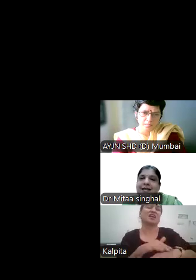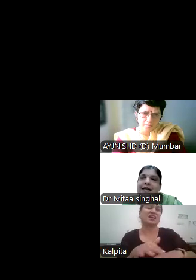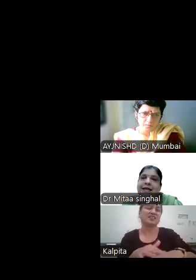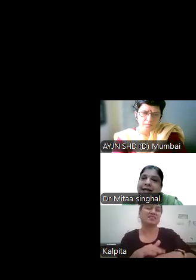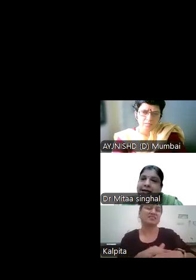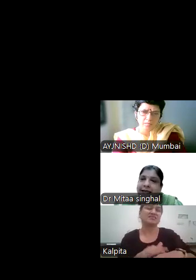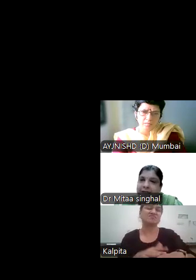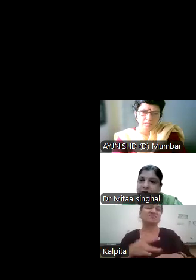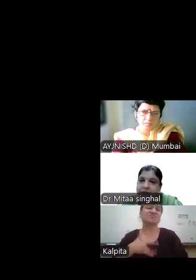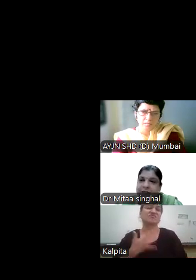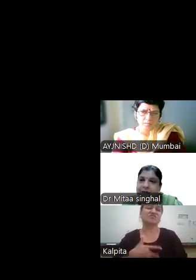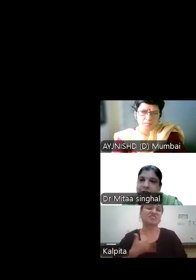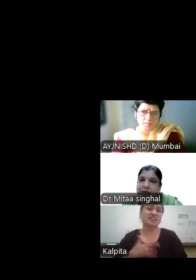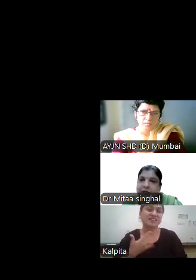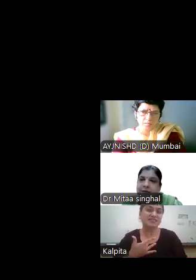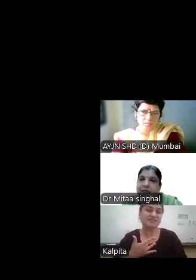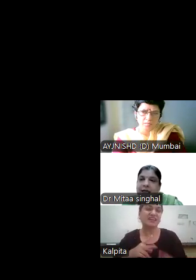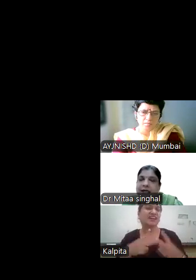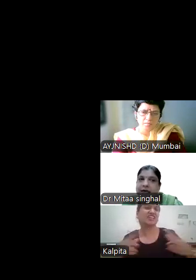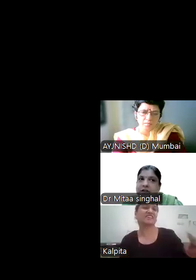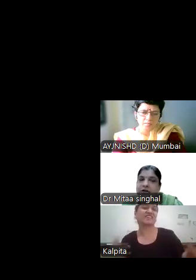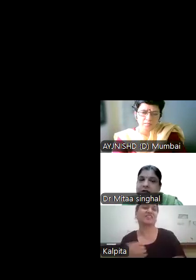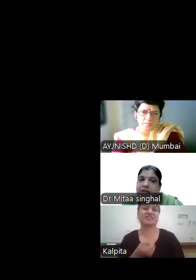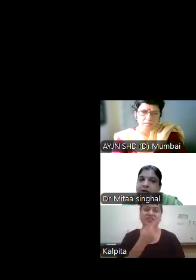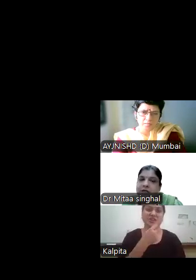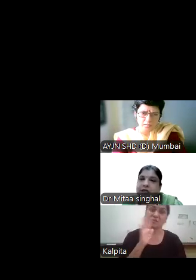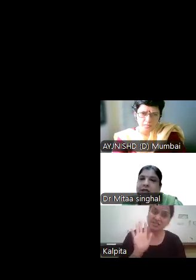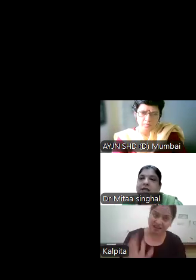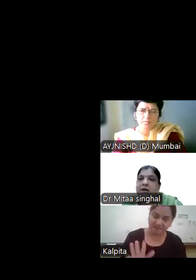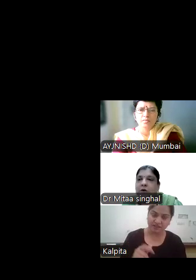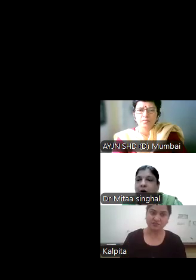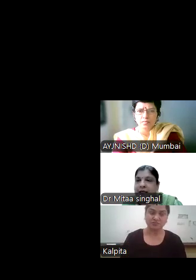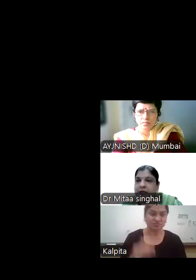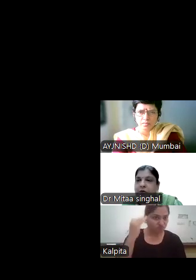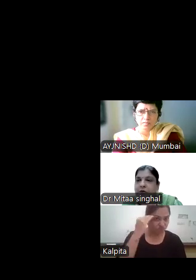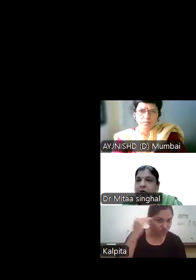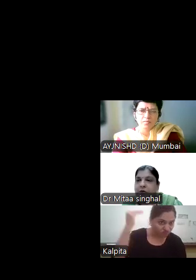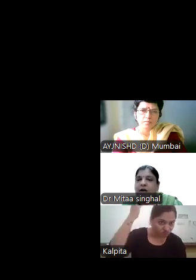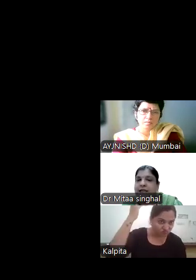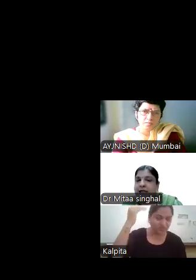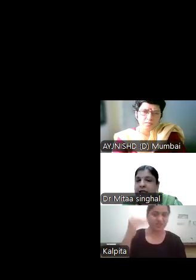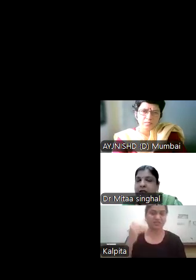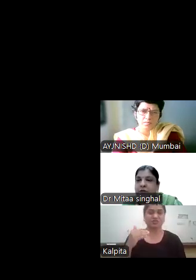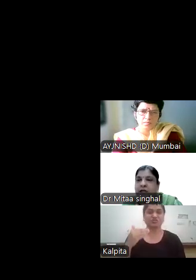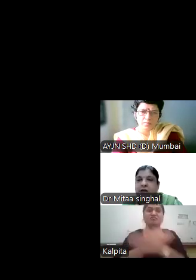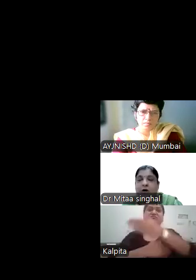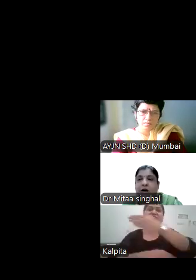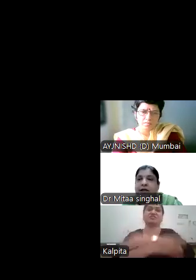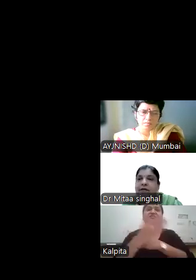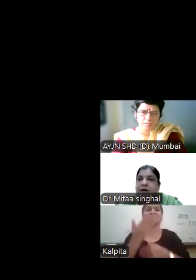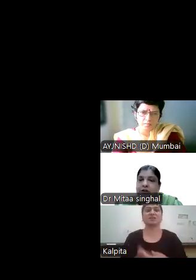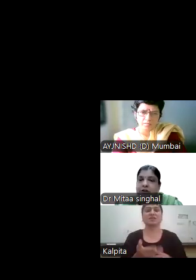movements. Then there may be associated intellectual disability. Intellectual disability is low IQ or less IQ.